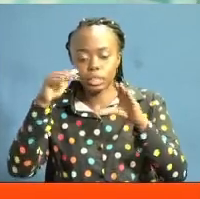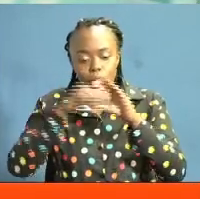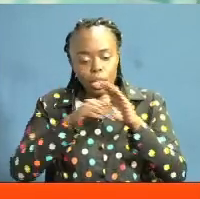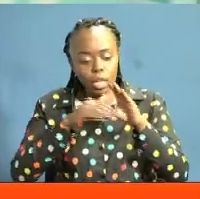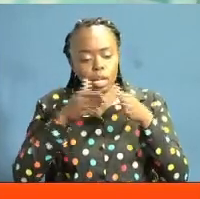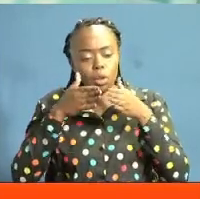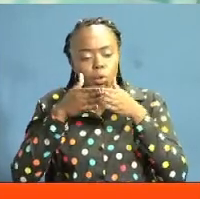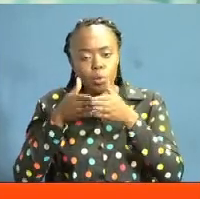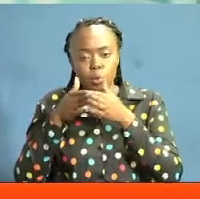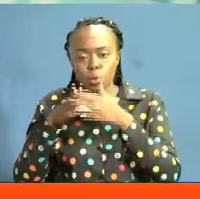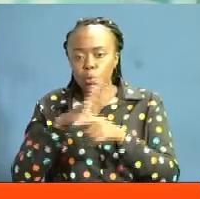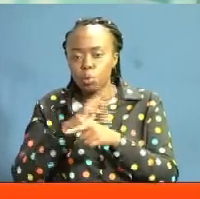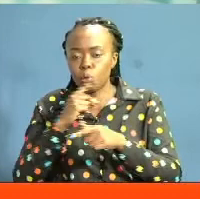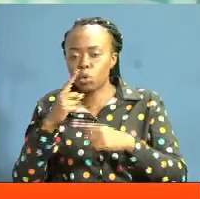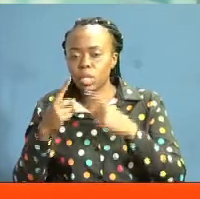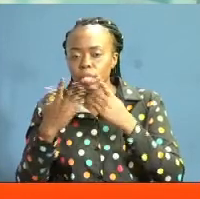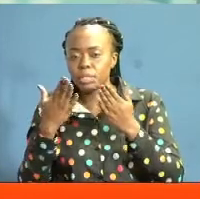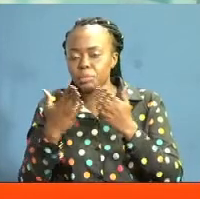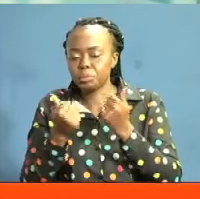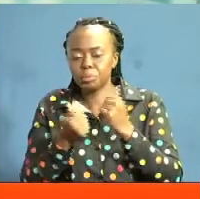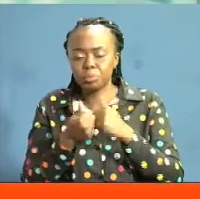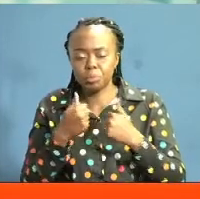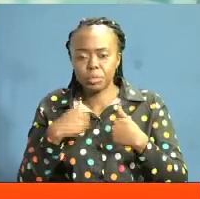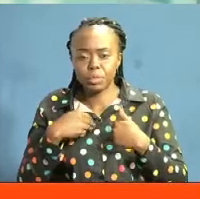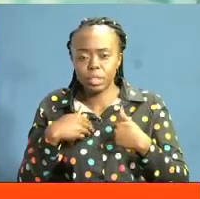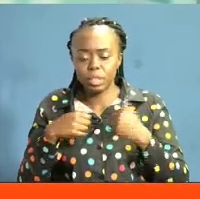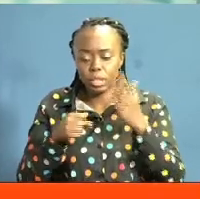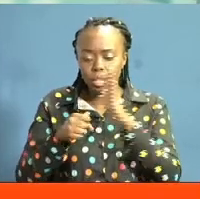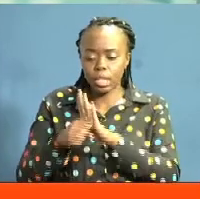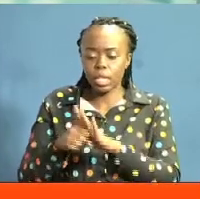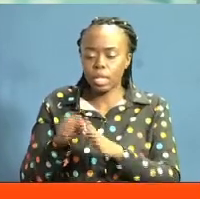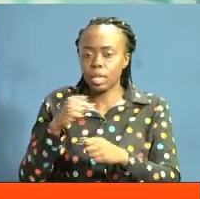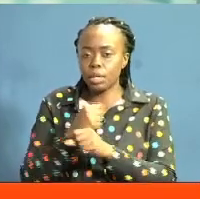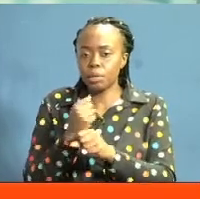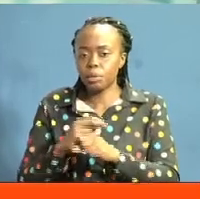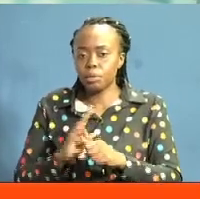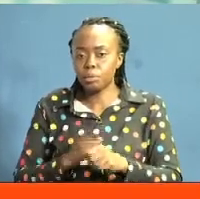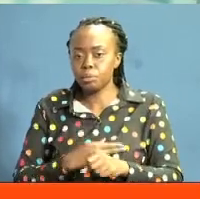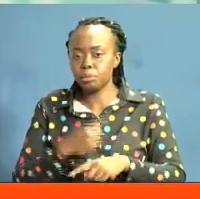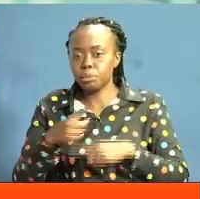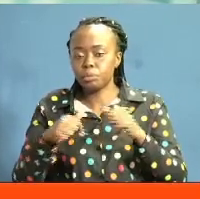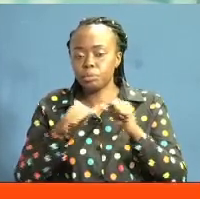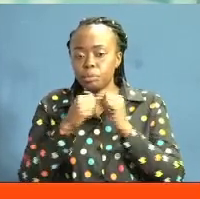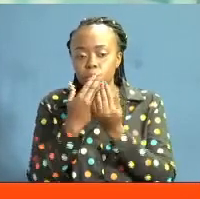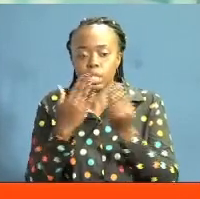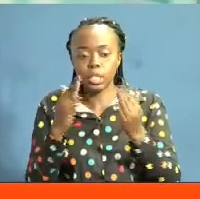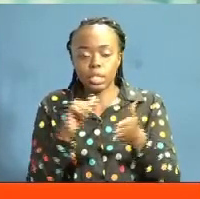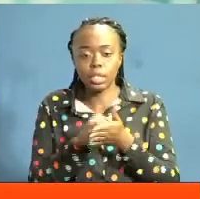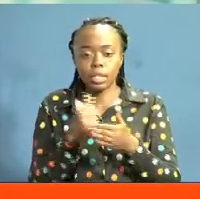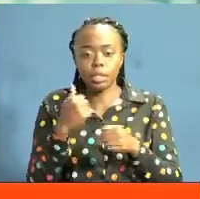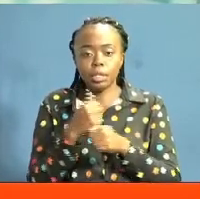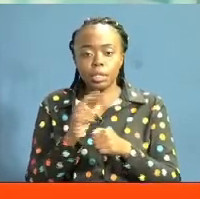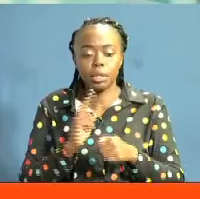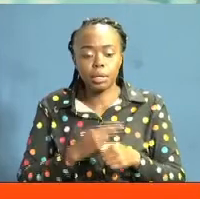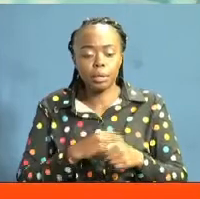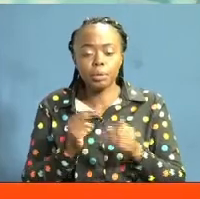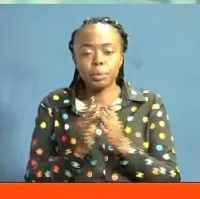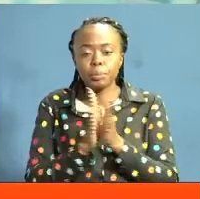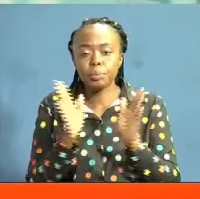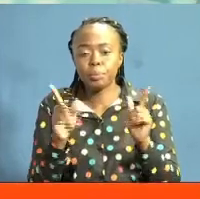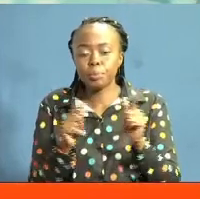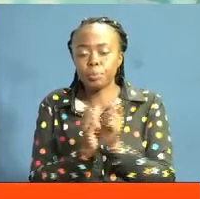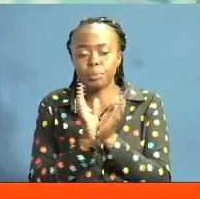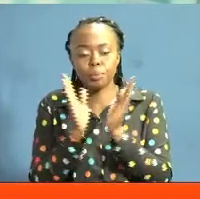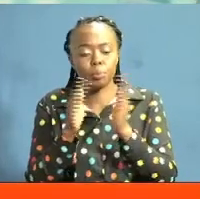prostitute. And I say, unfortunately, rejection makes us do things that are going to make us more hurting and